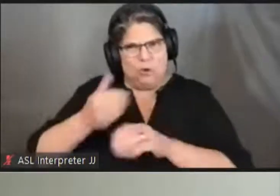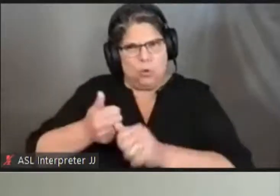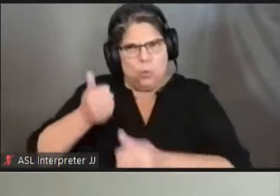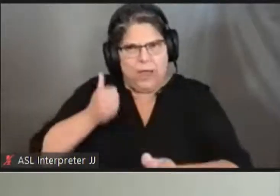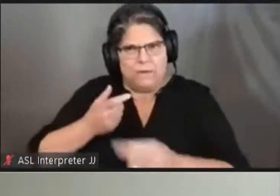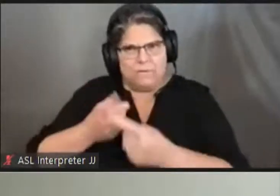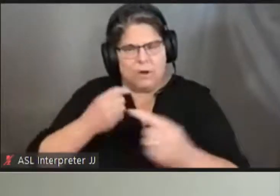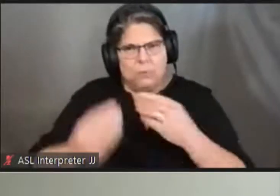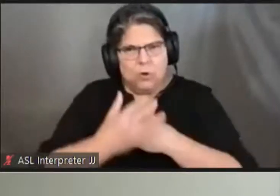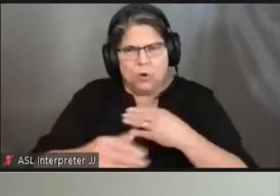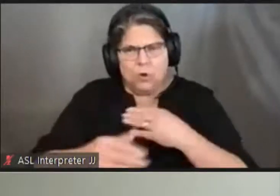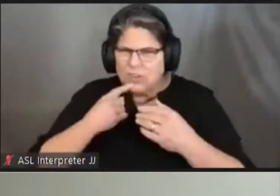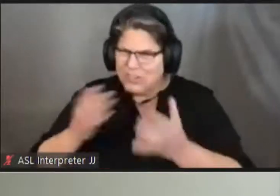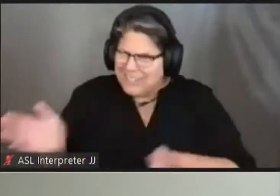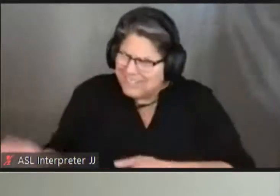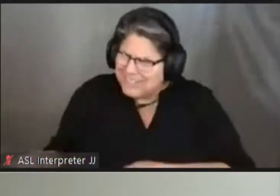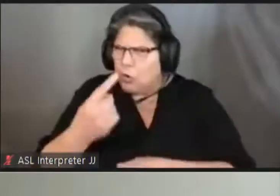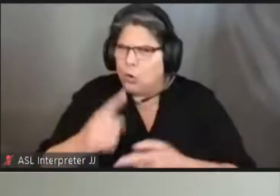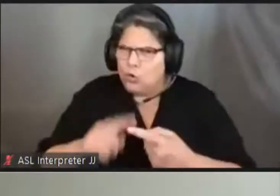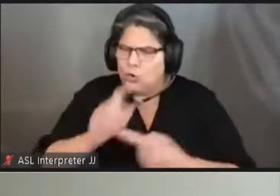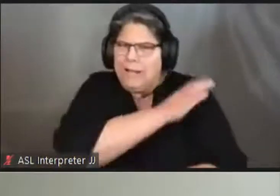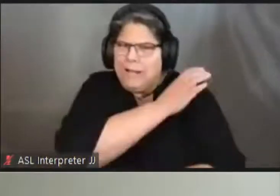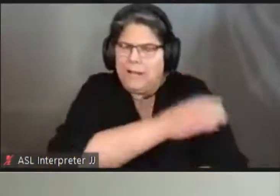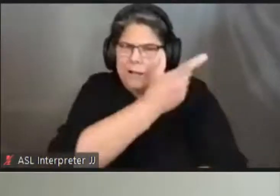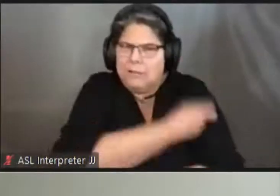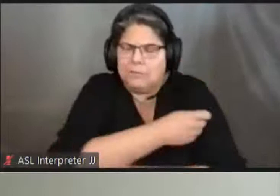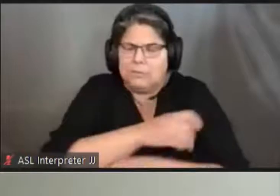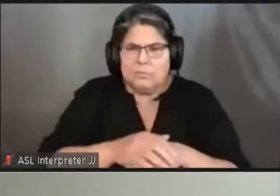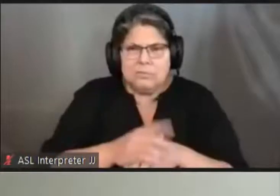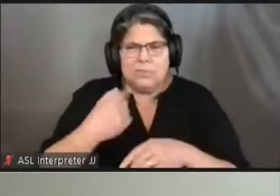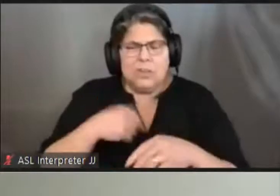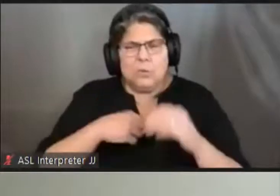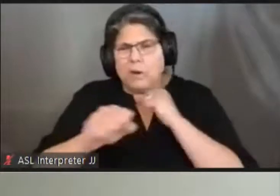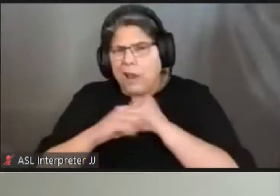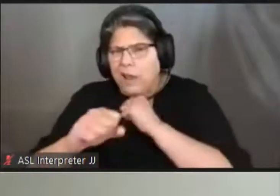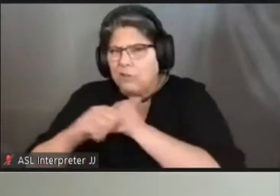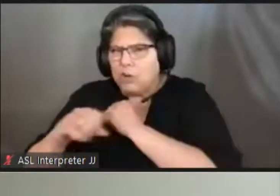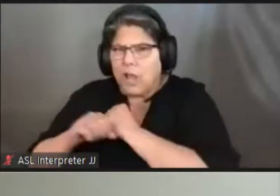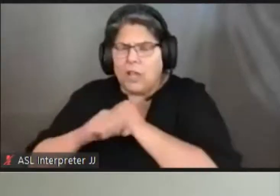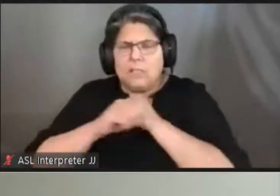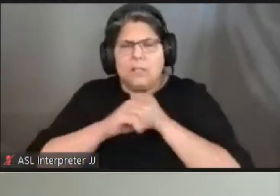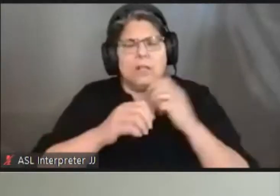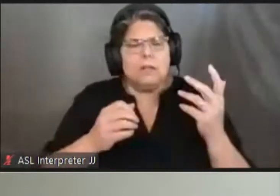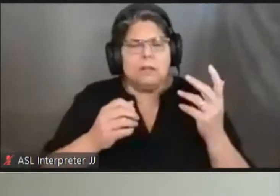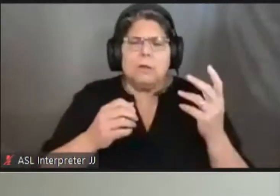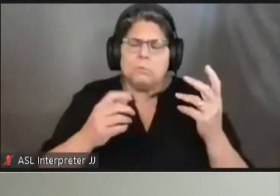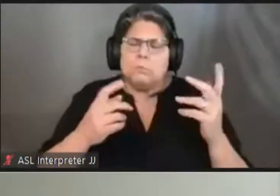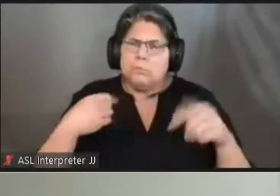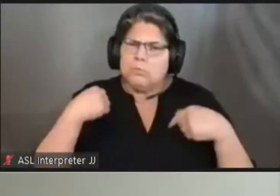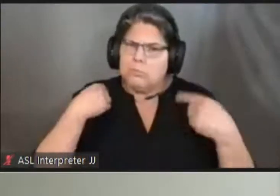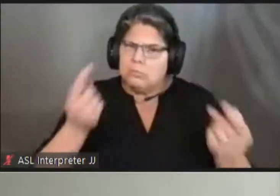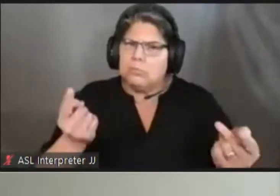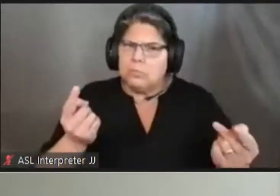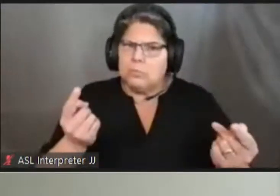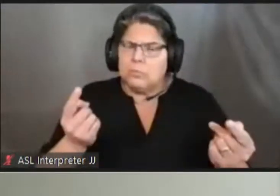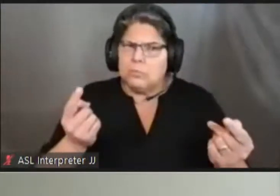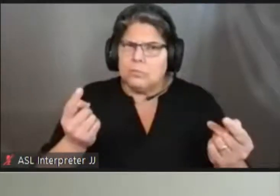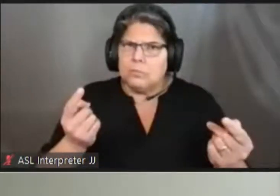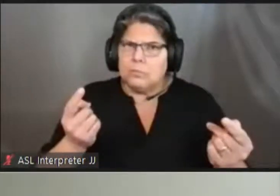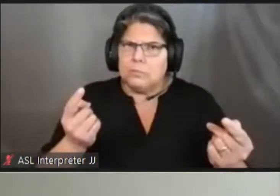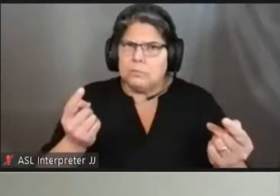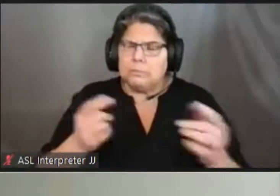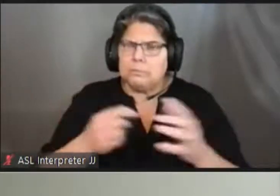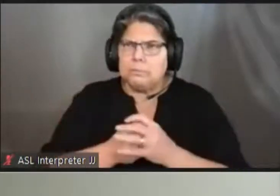clinics. And our advertising should be going out, and our, we've had a lot of